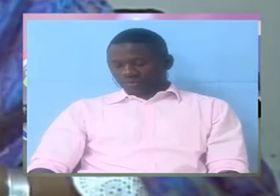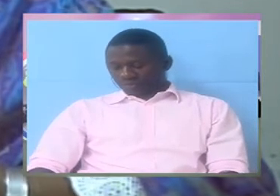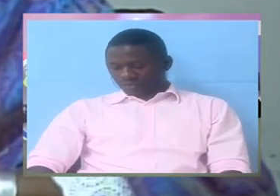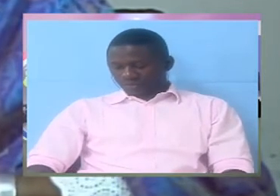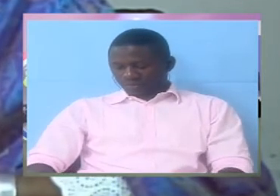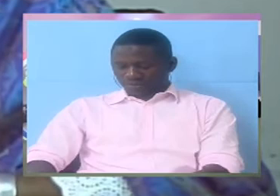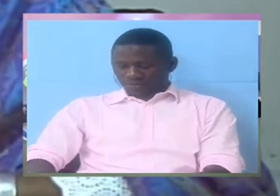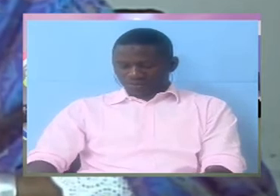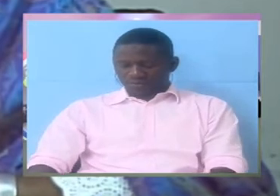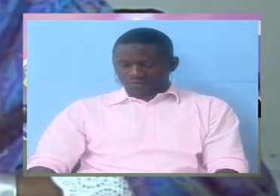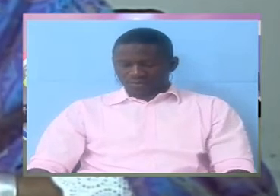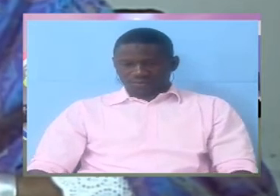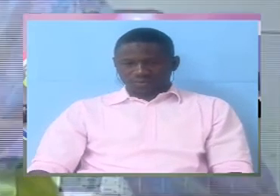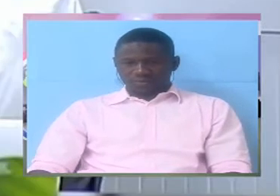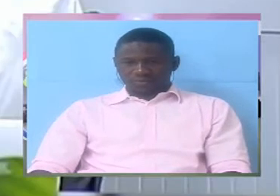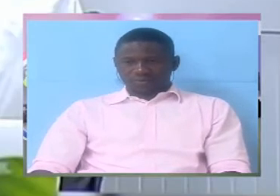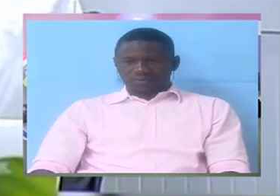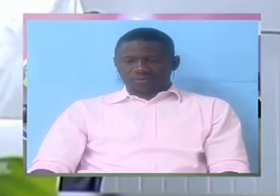And